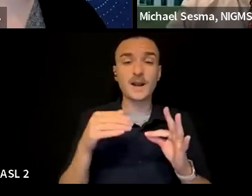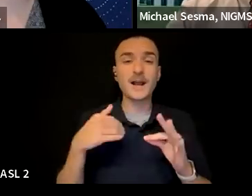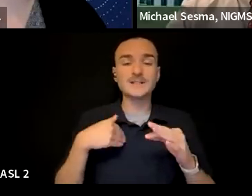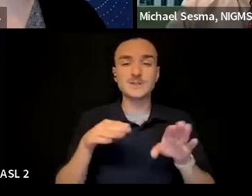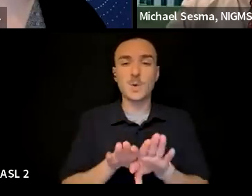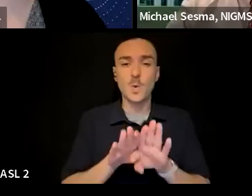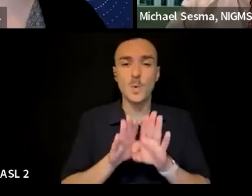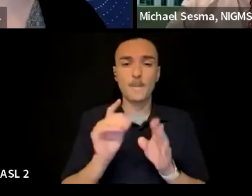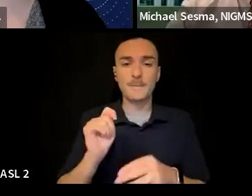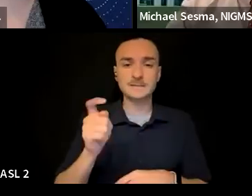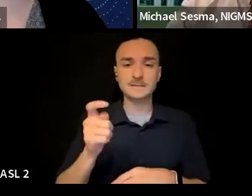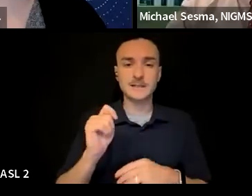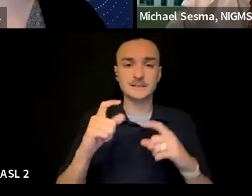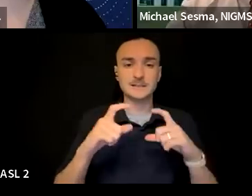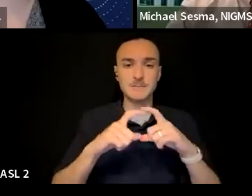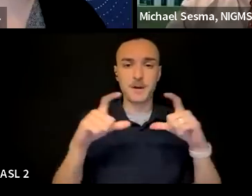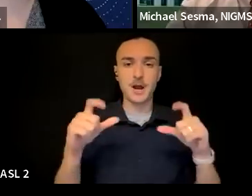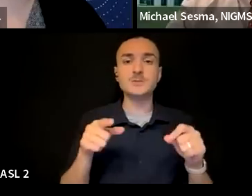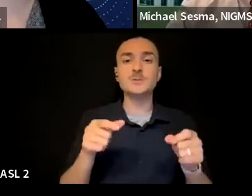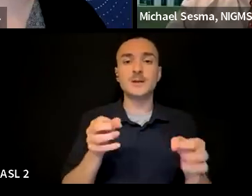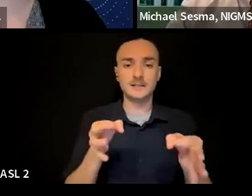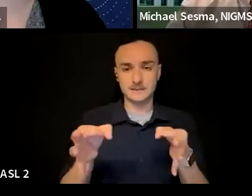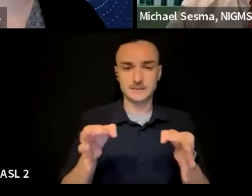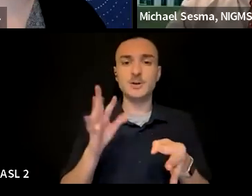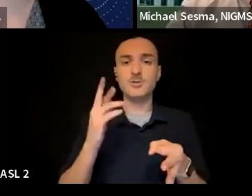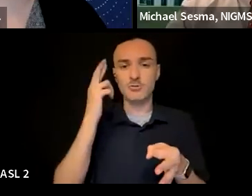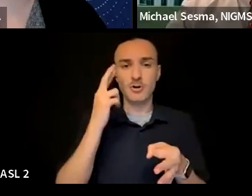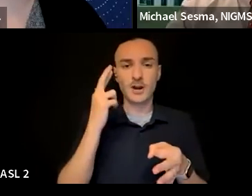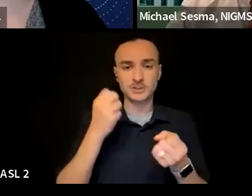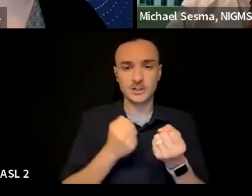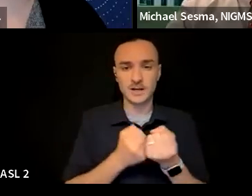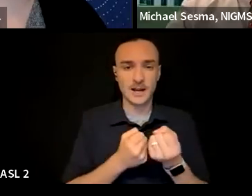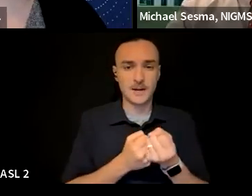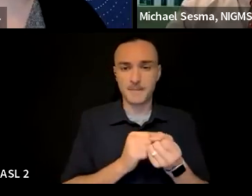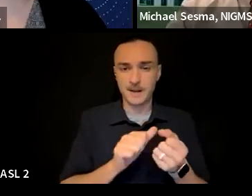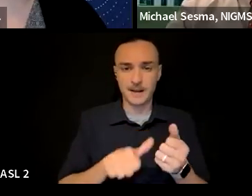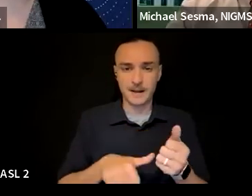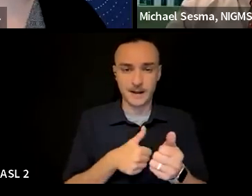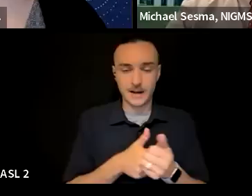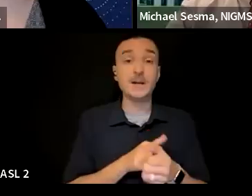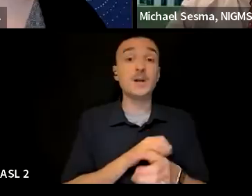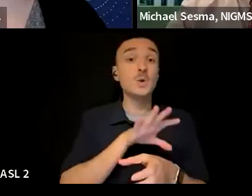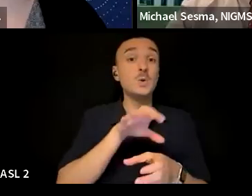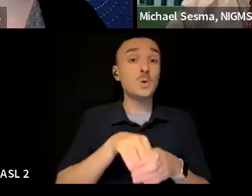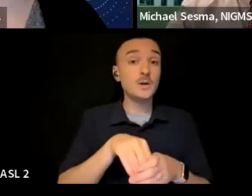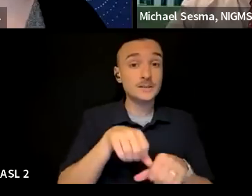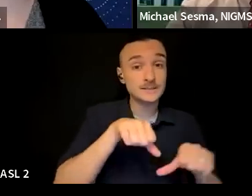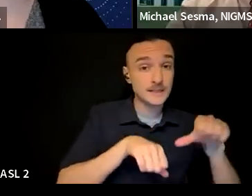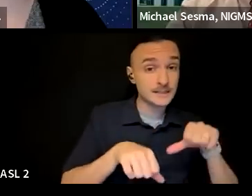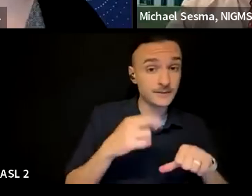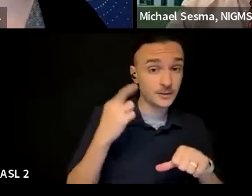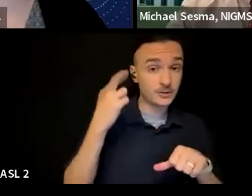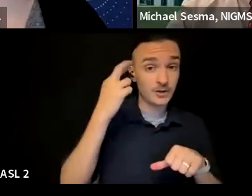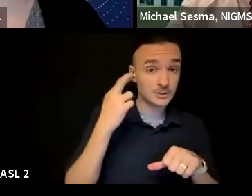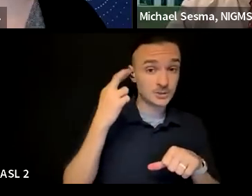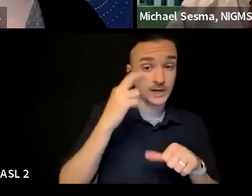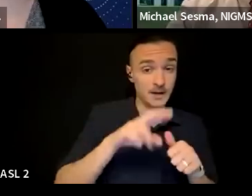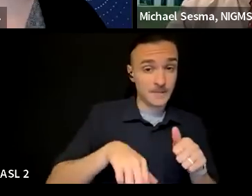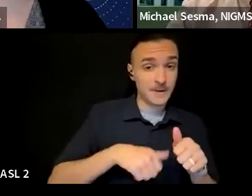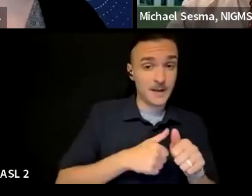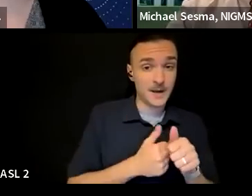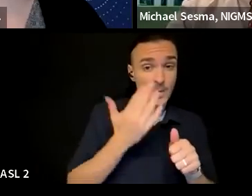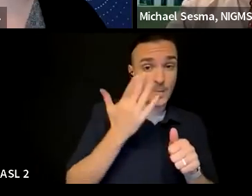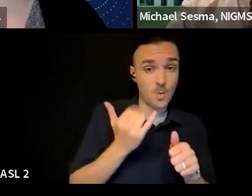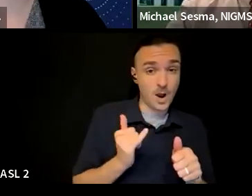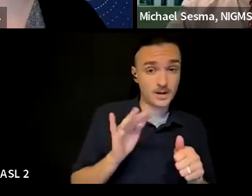to explain your rationale. So part of that is going to be your scientific rationale for why your application aligned with a